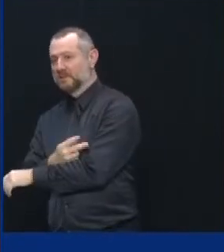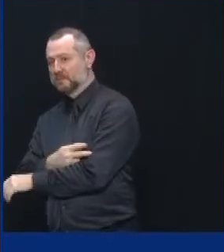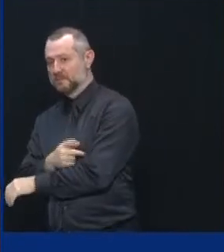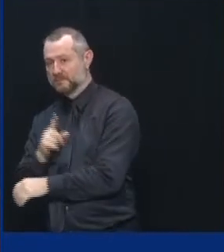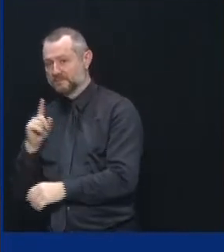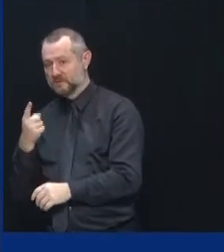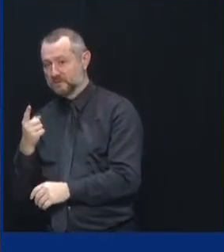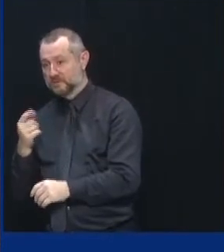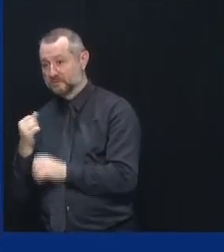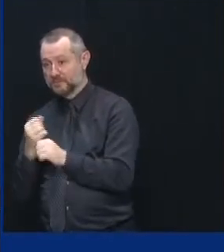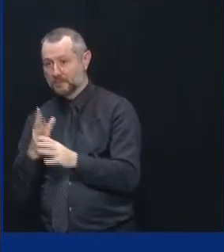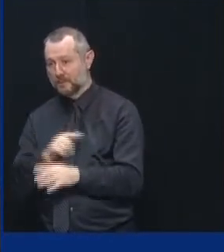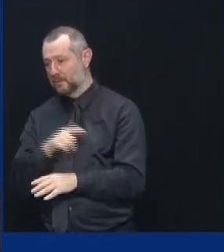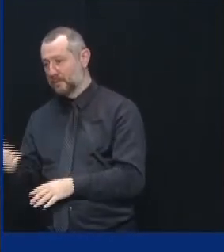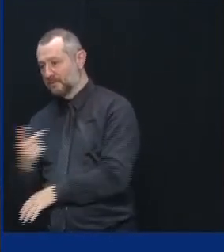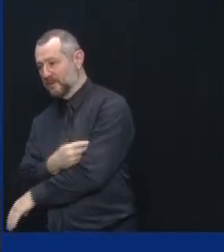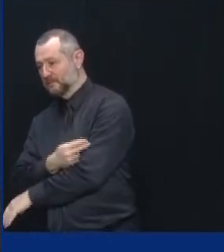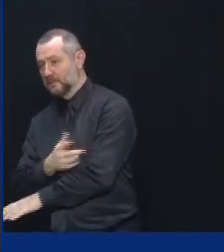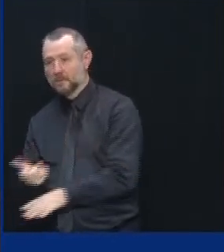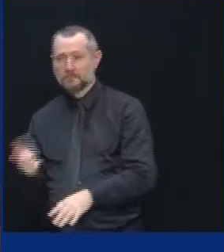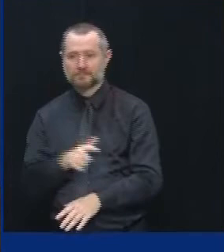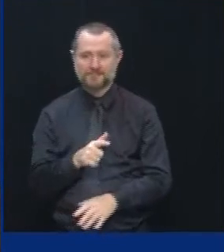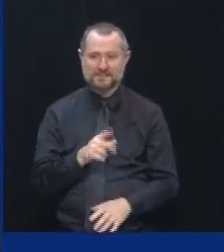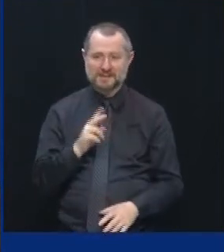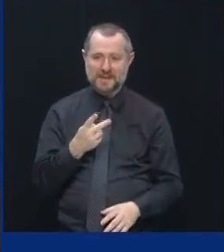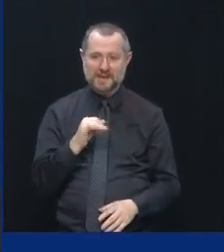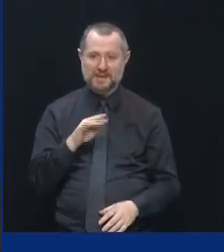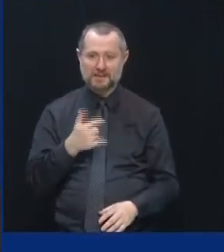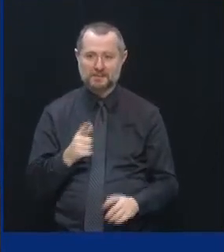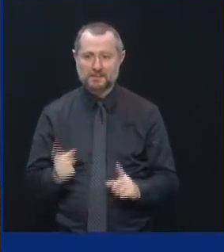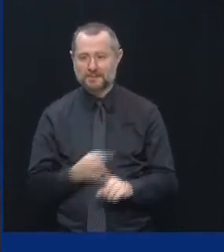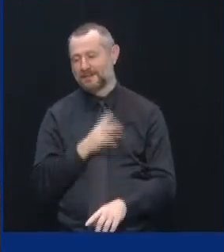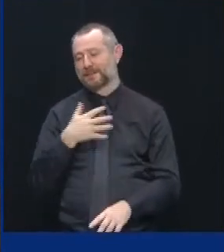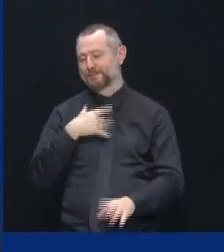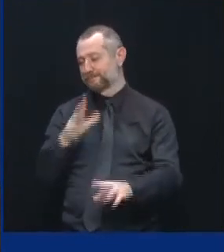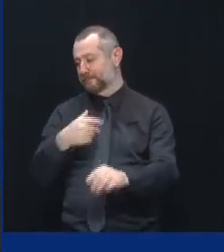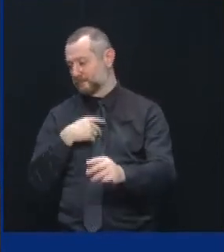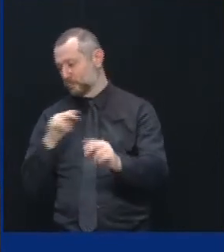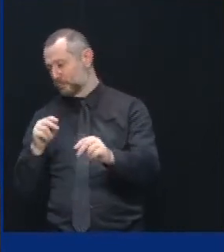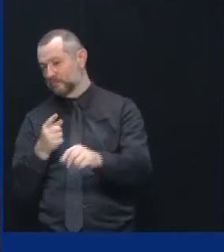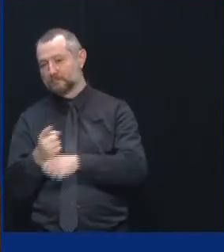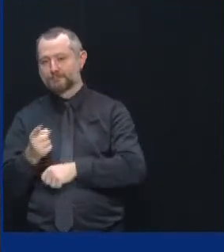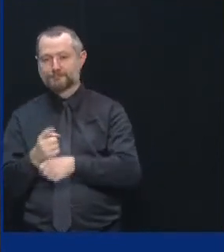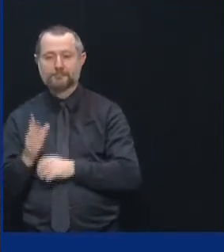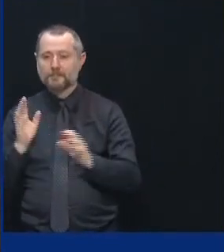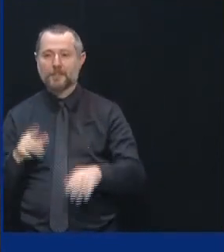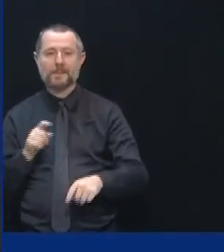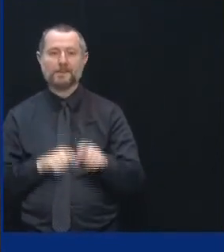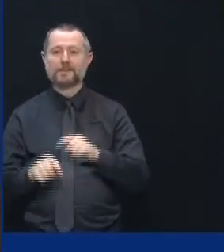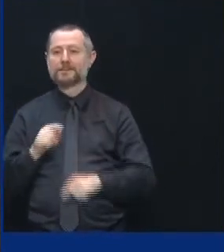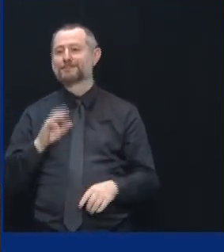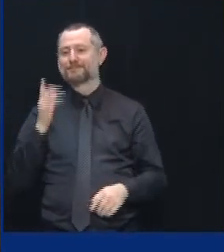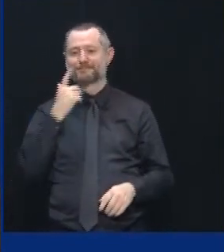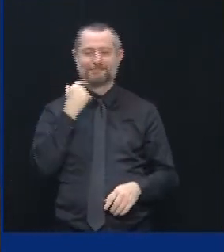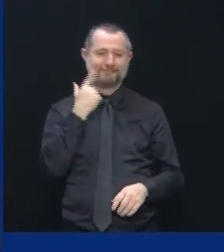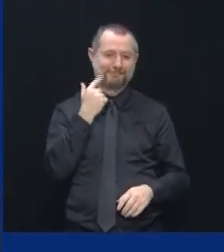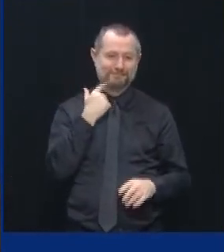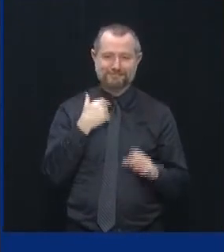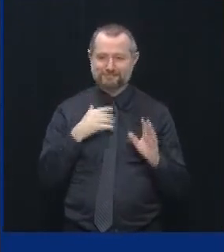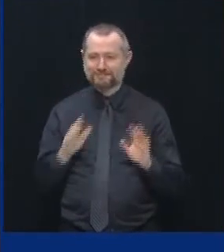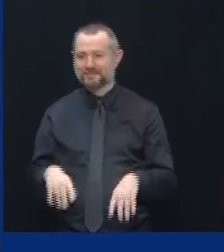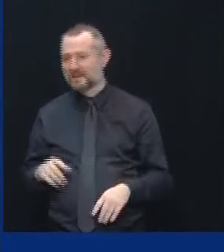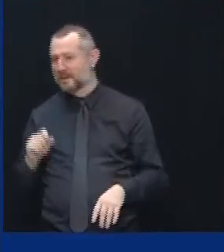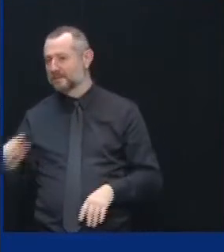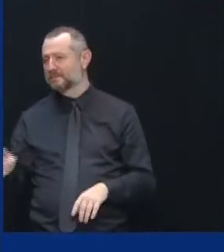do vaccinations, then we'll go back to the second inning. No, that's not right. Let me ask Mr. Gareth